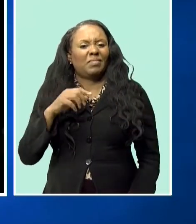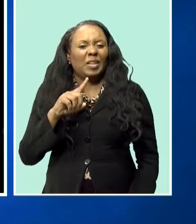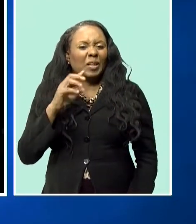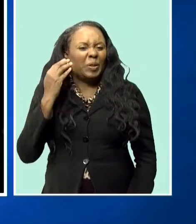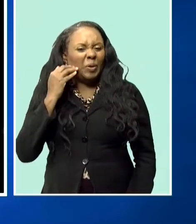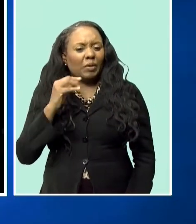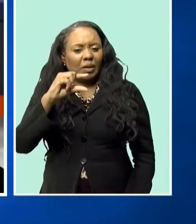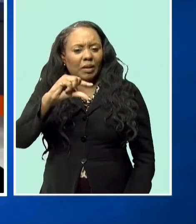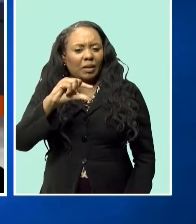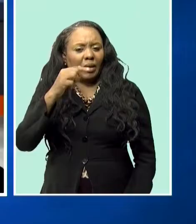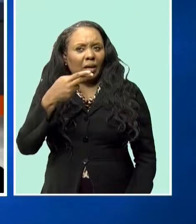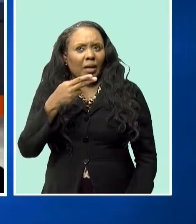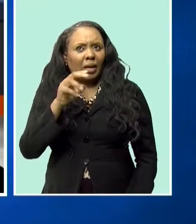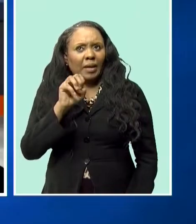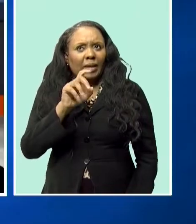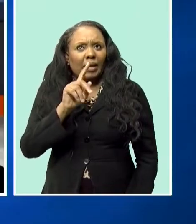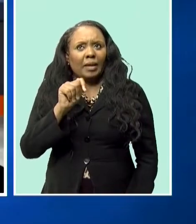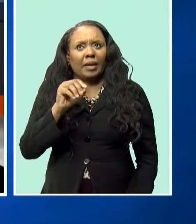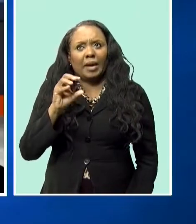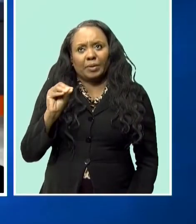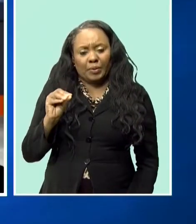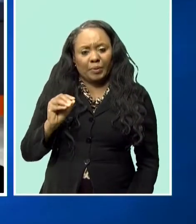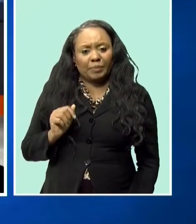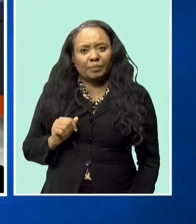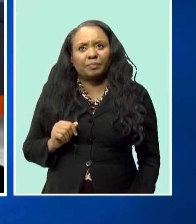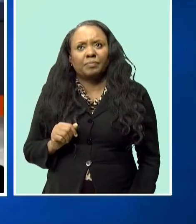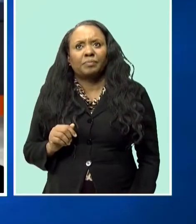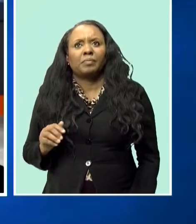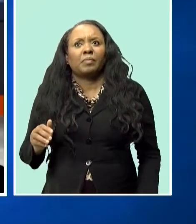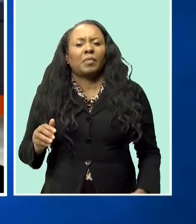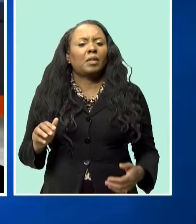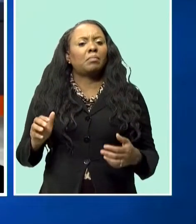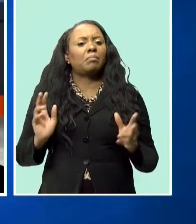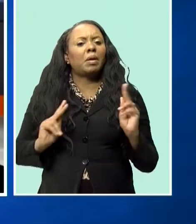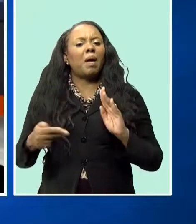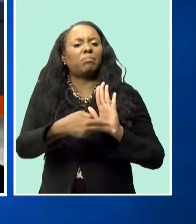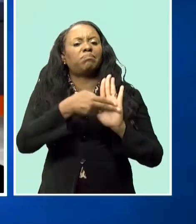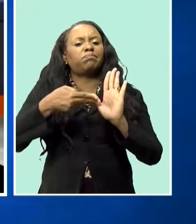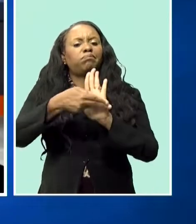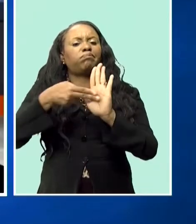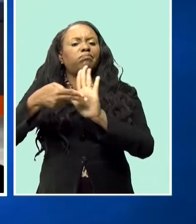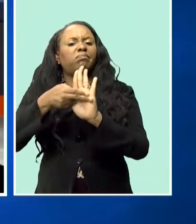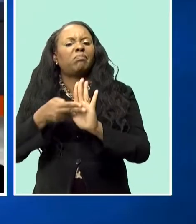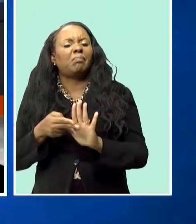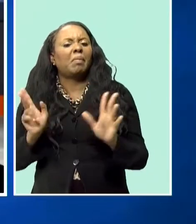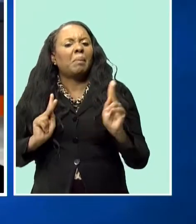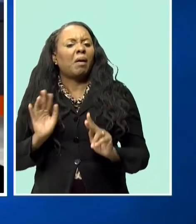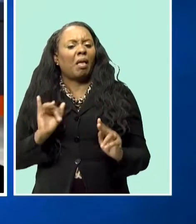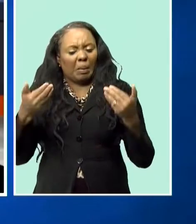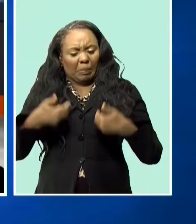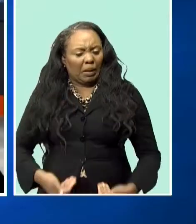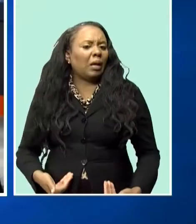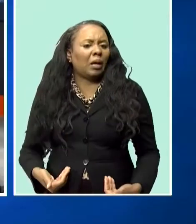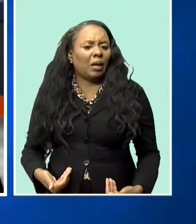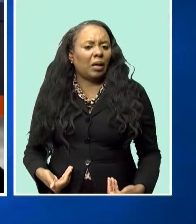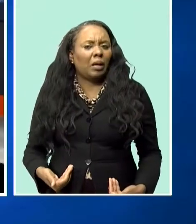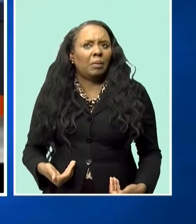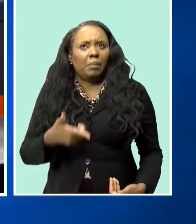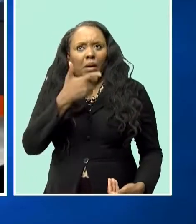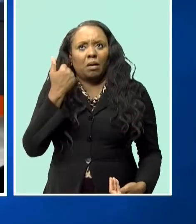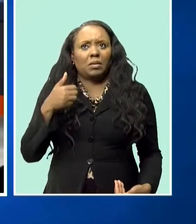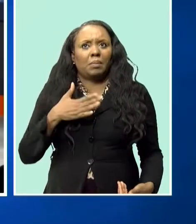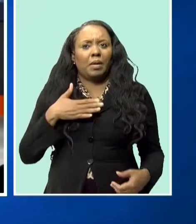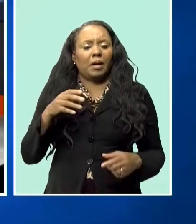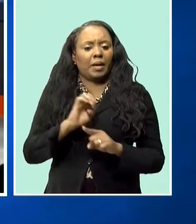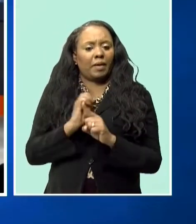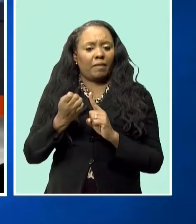And young persons, including myself, are often stigmatized based upon the environment in which we live in. But I believe